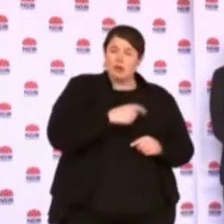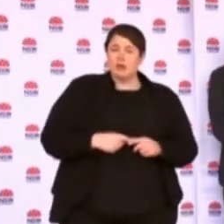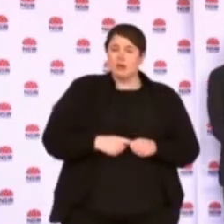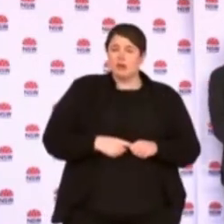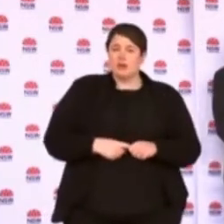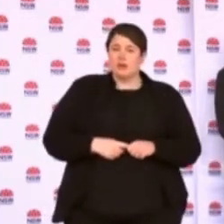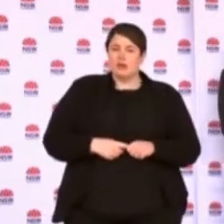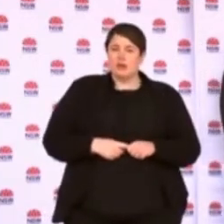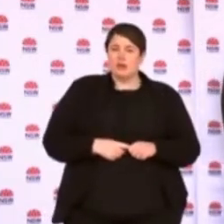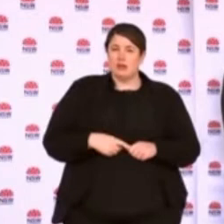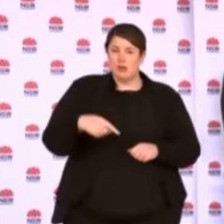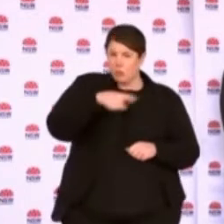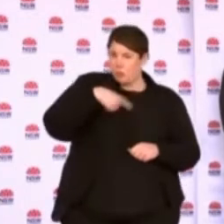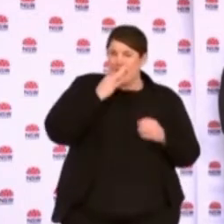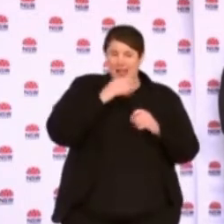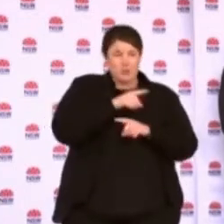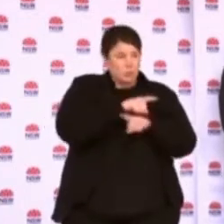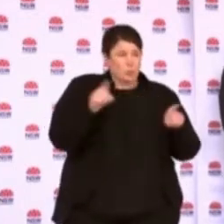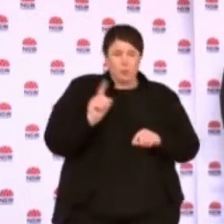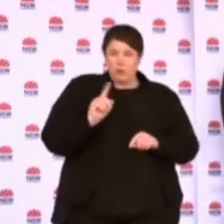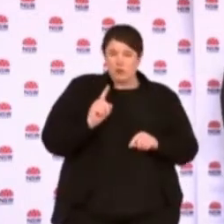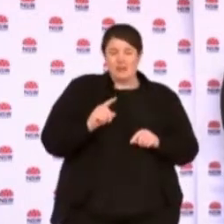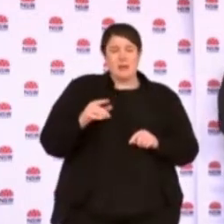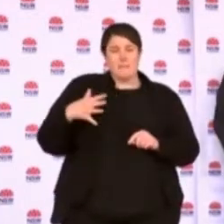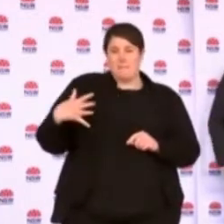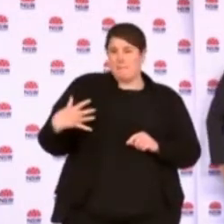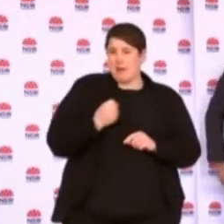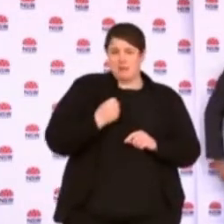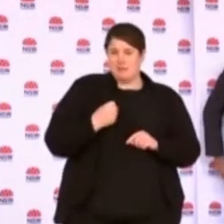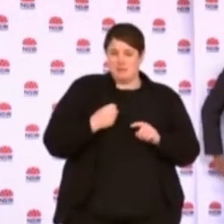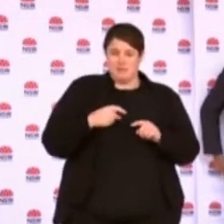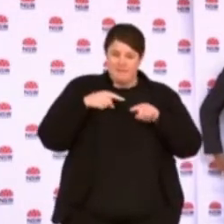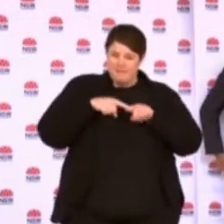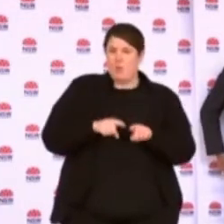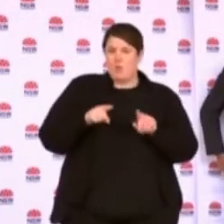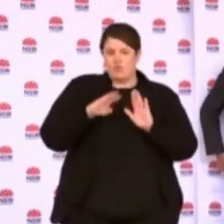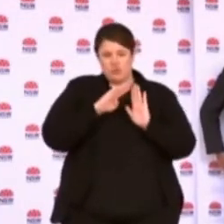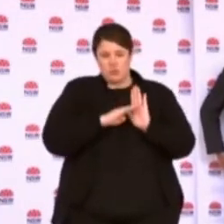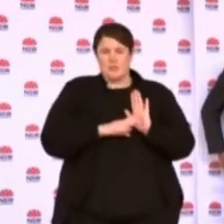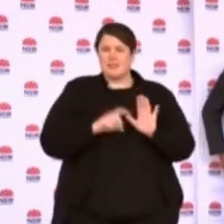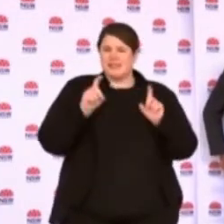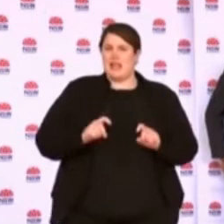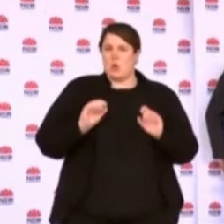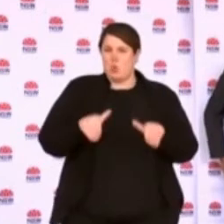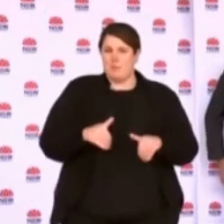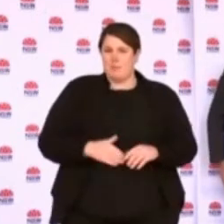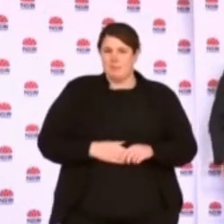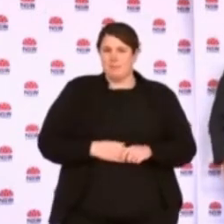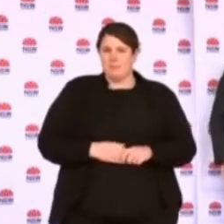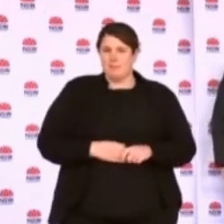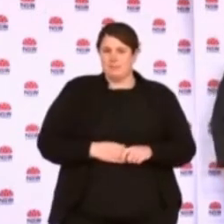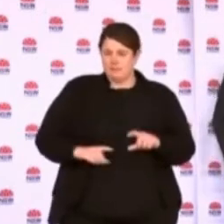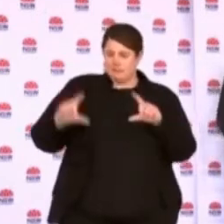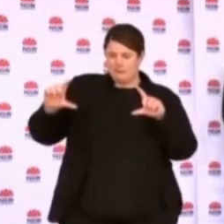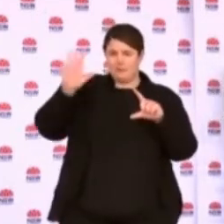are requiring is that everywhere is subject to the stay-at-home provisions. But